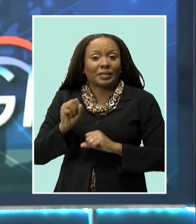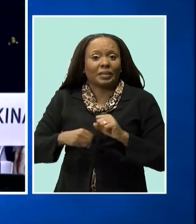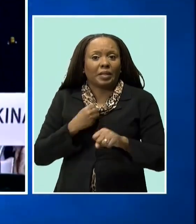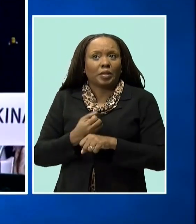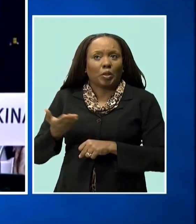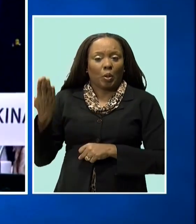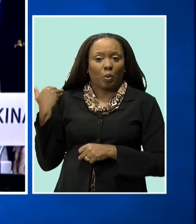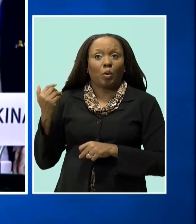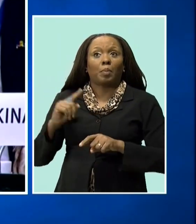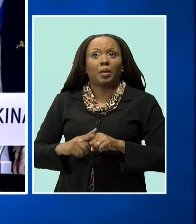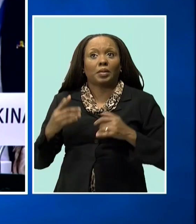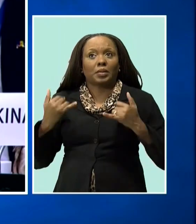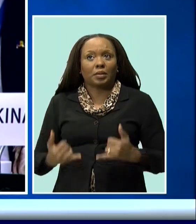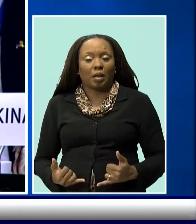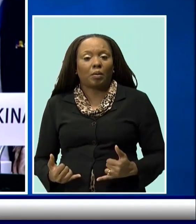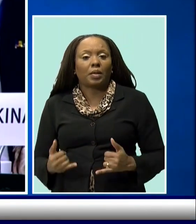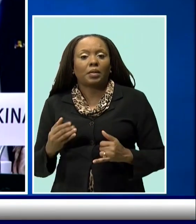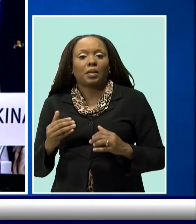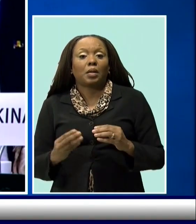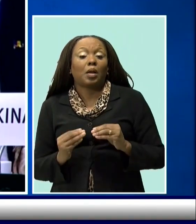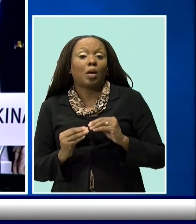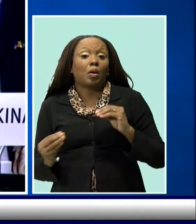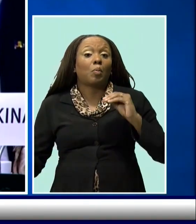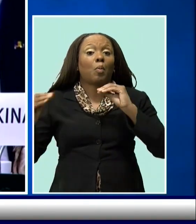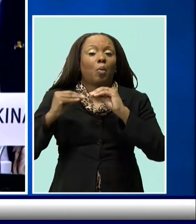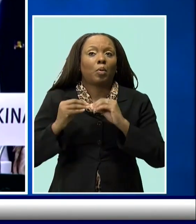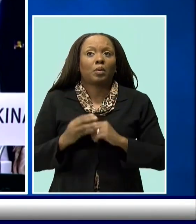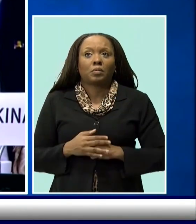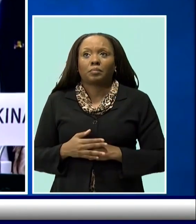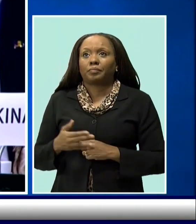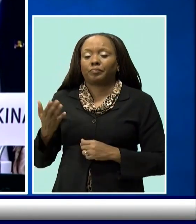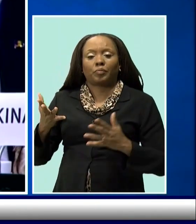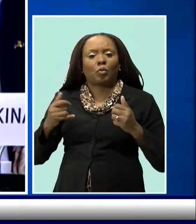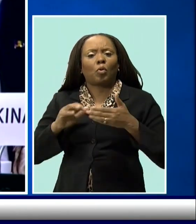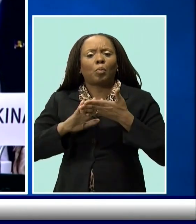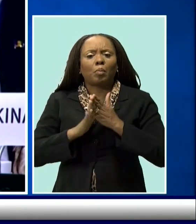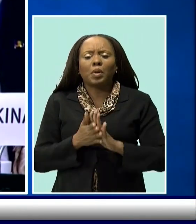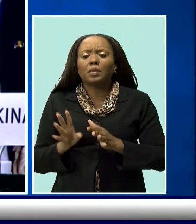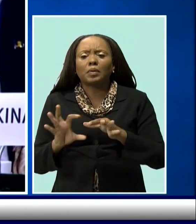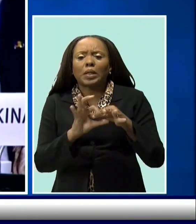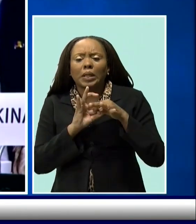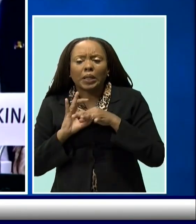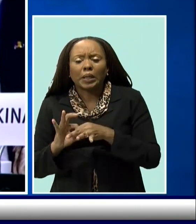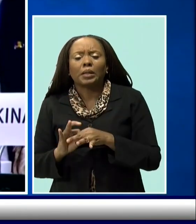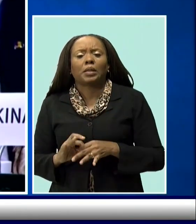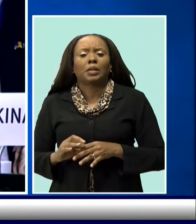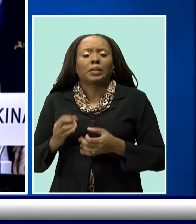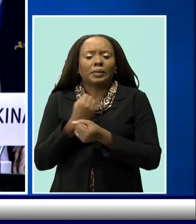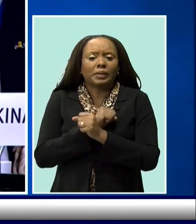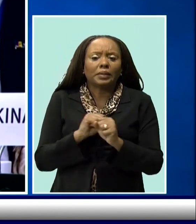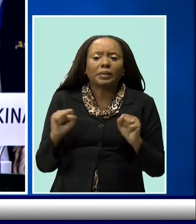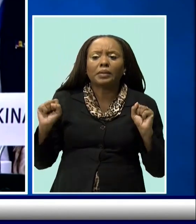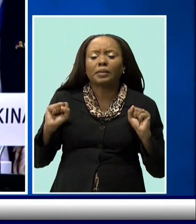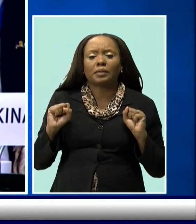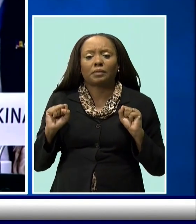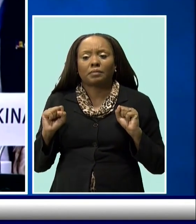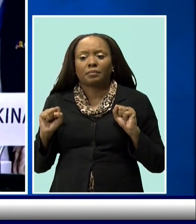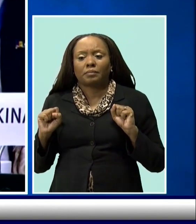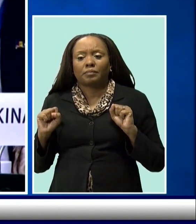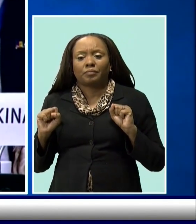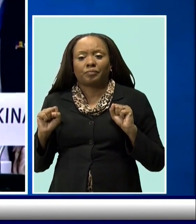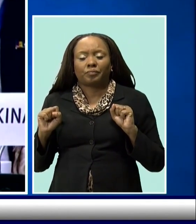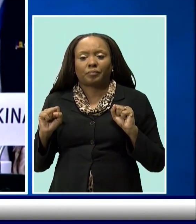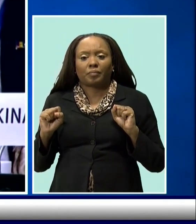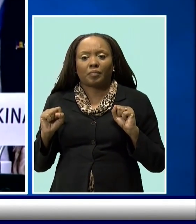Inter alia, independence and self-determination, peaceful coexistence, security, non-interference in the